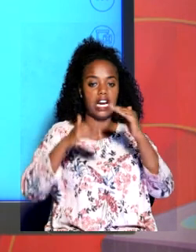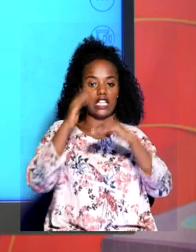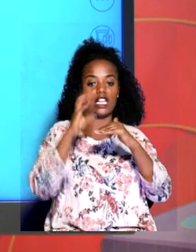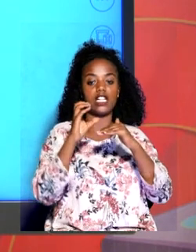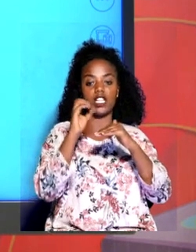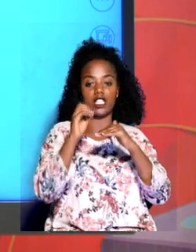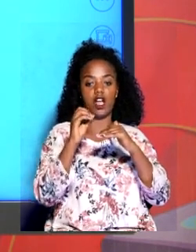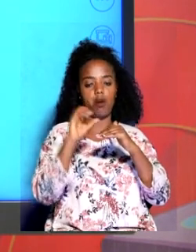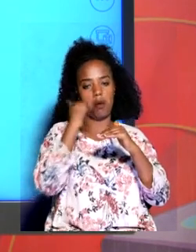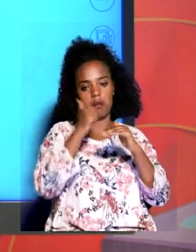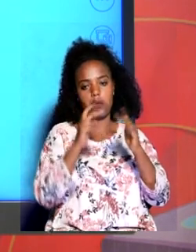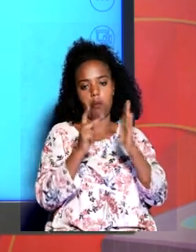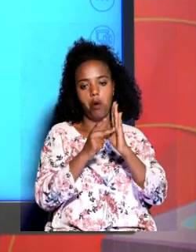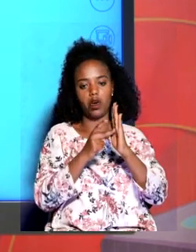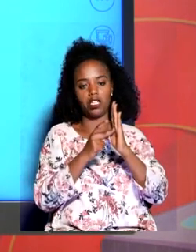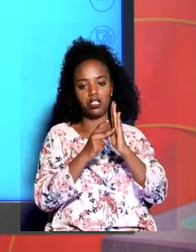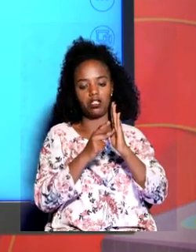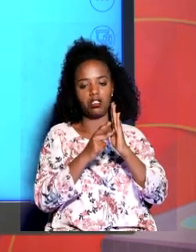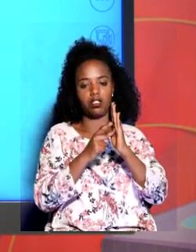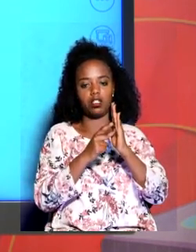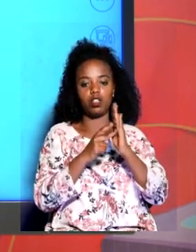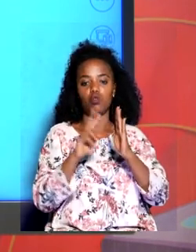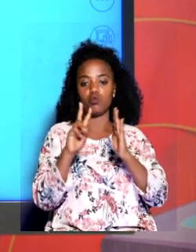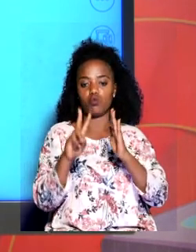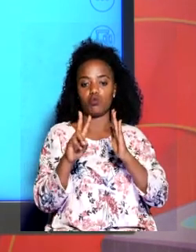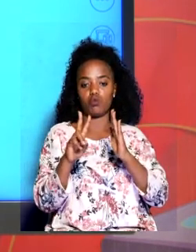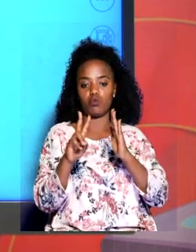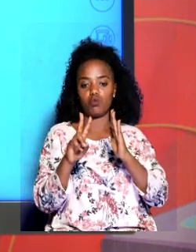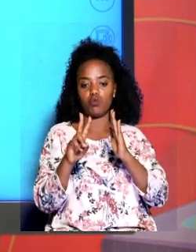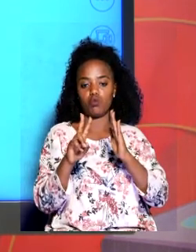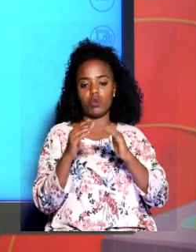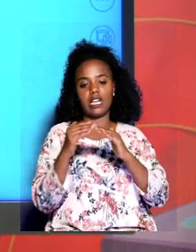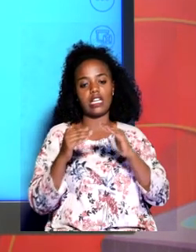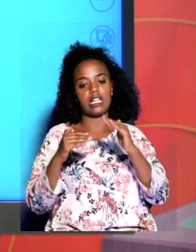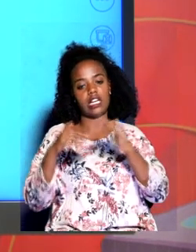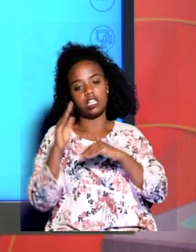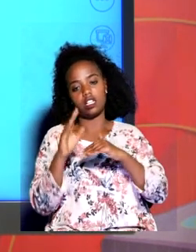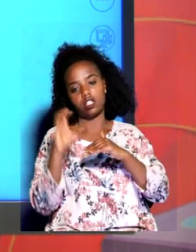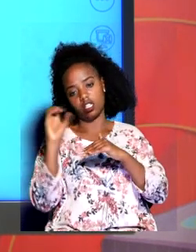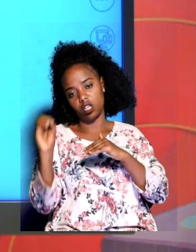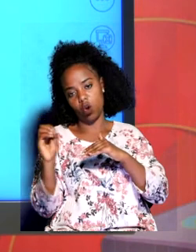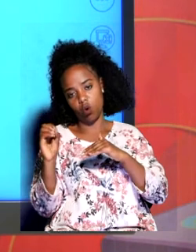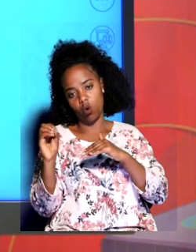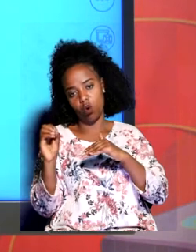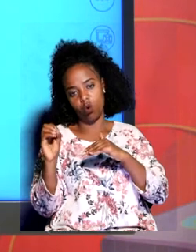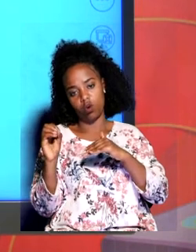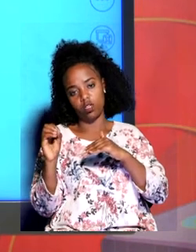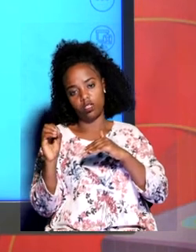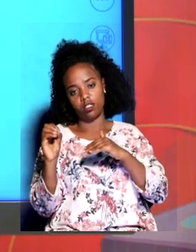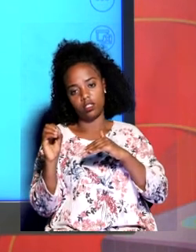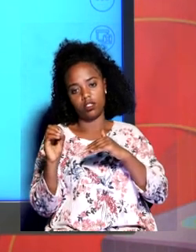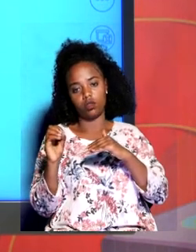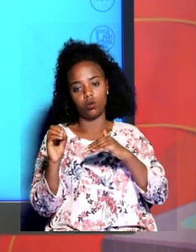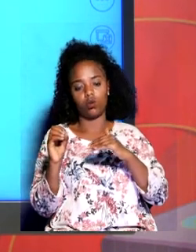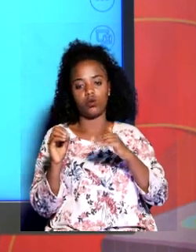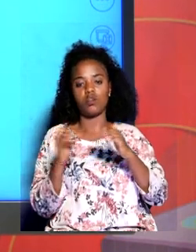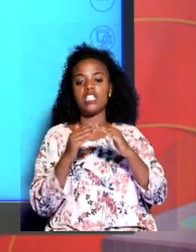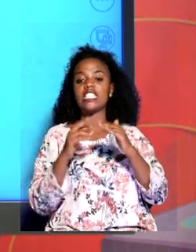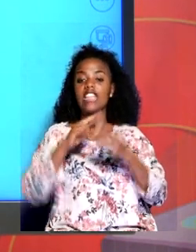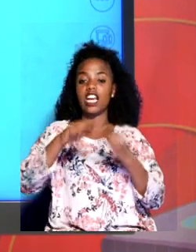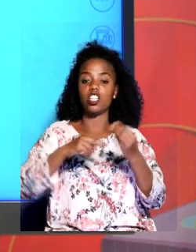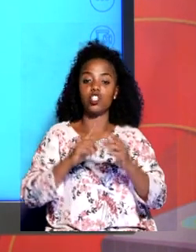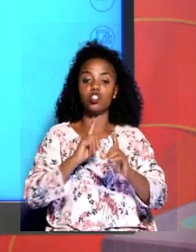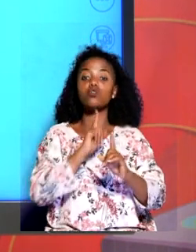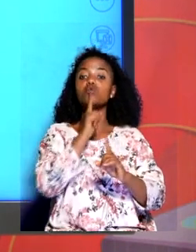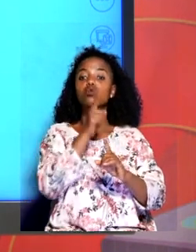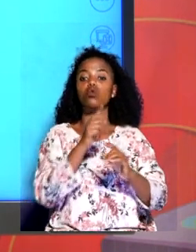If you take any point from this part, if you take 2 here, 2 is greater than 0. So the region that makes true is the